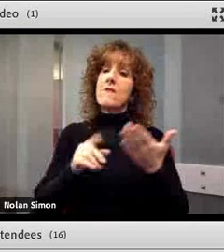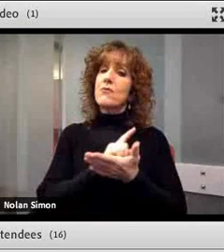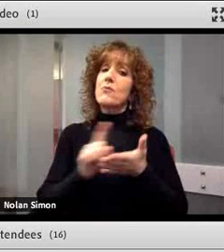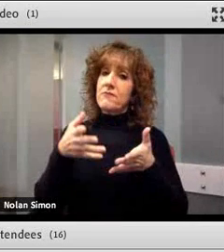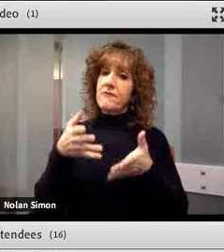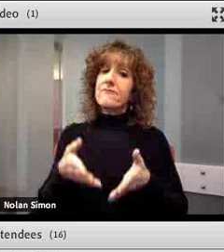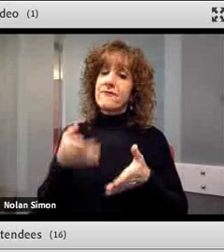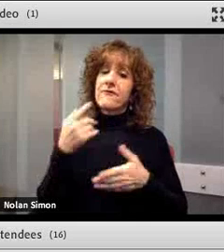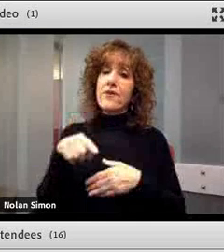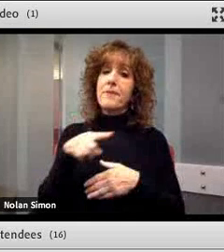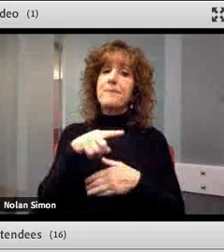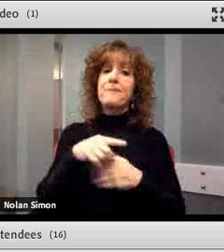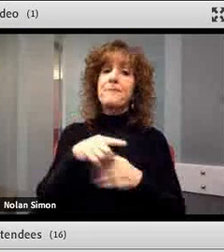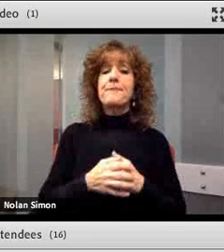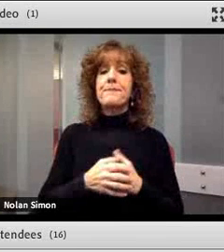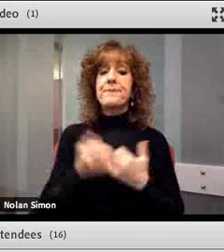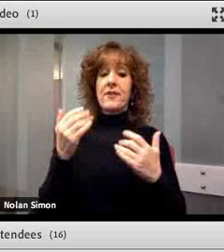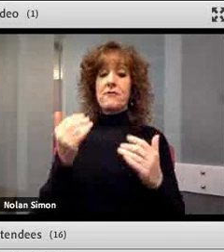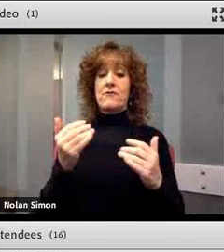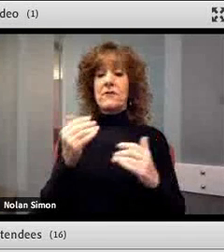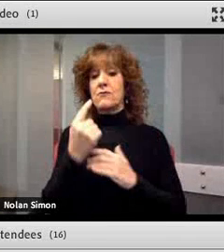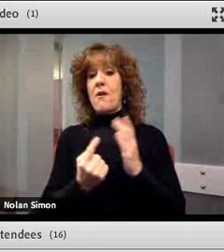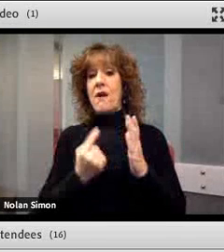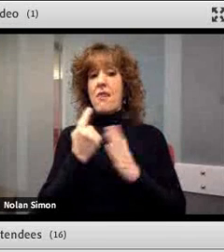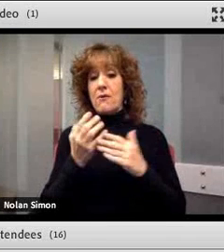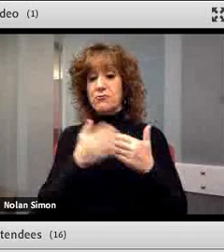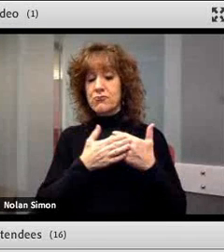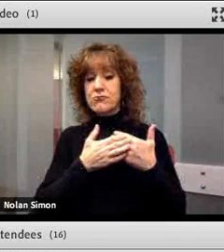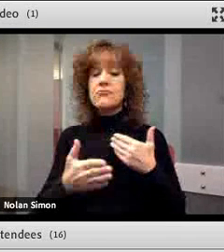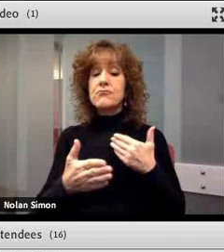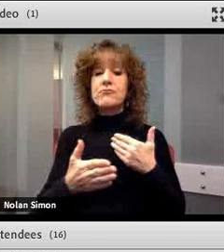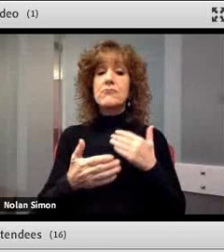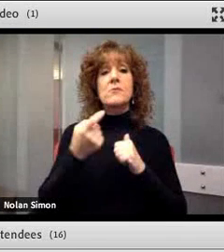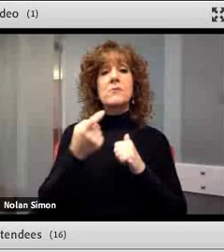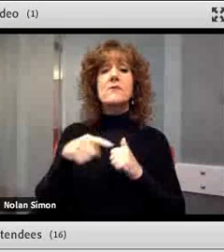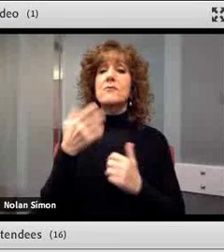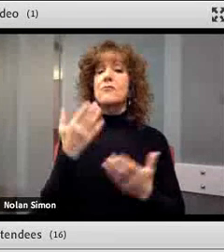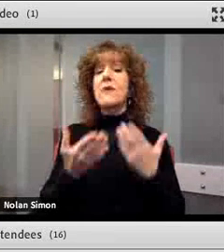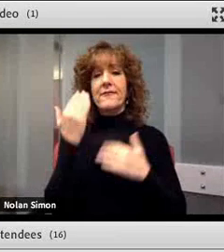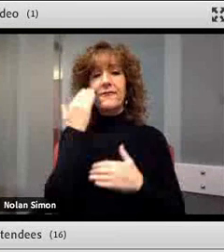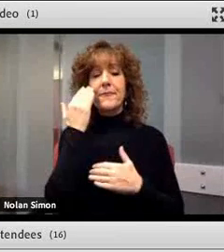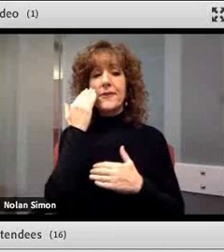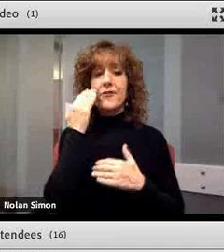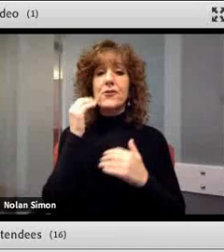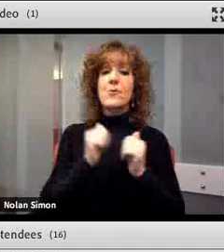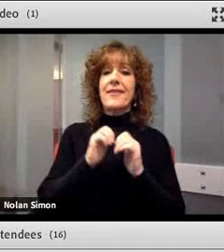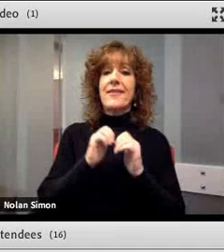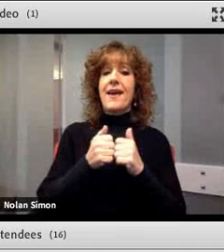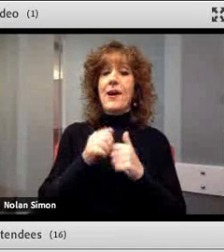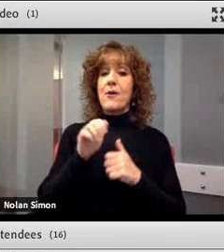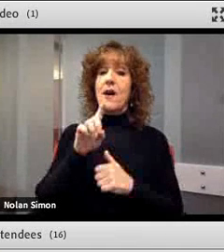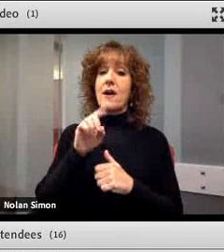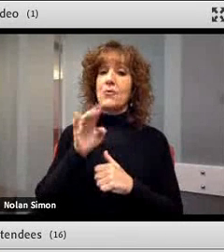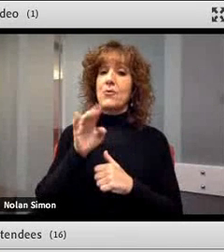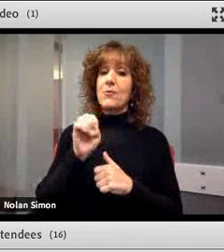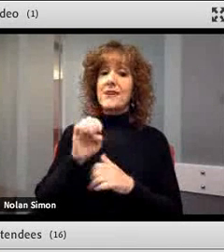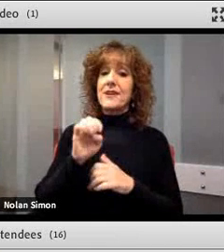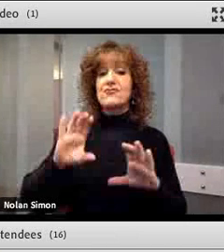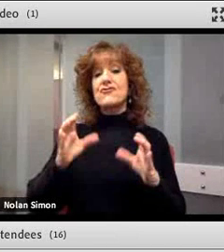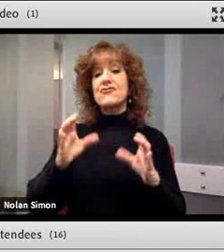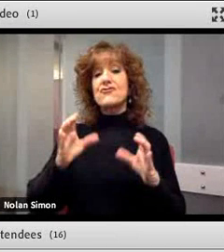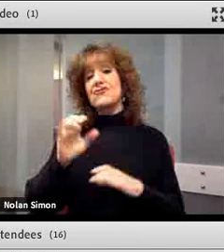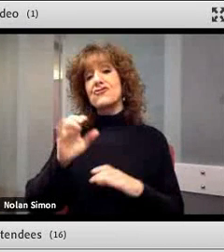of the week they have available. Now, for the next hour, most of you are probably familiar with how Adobe chats